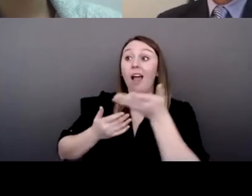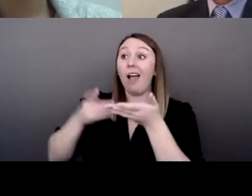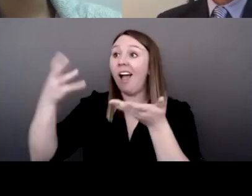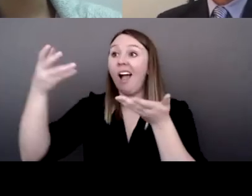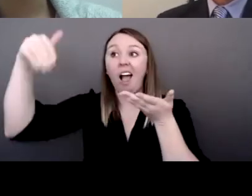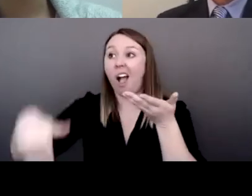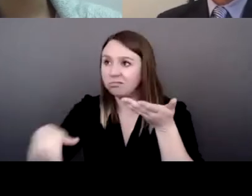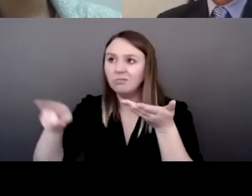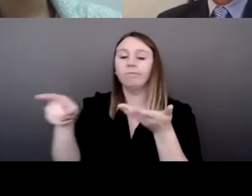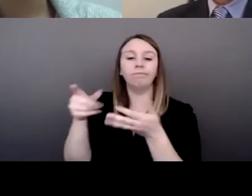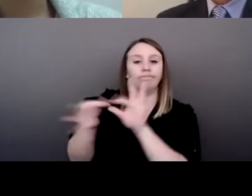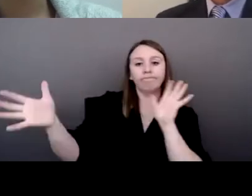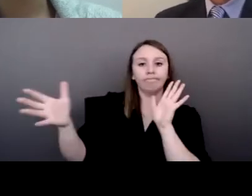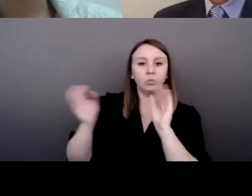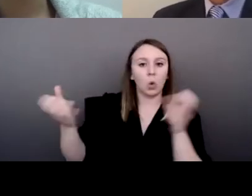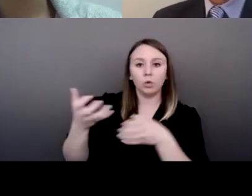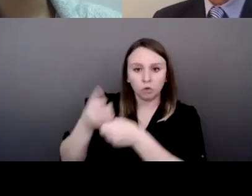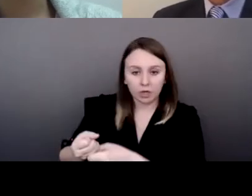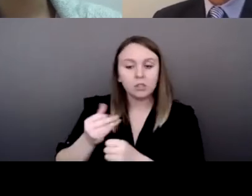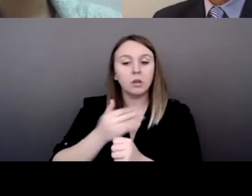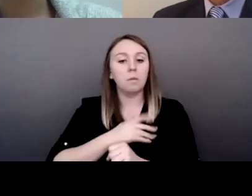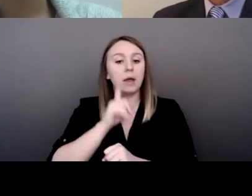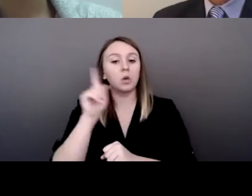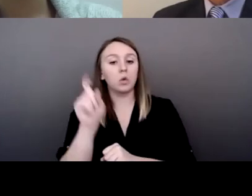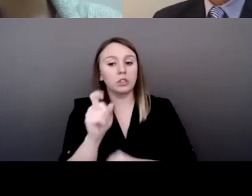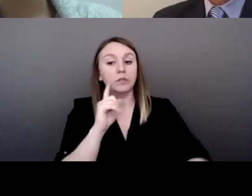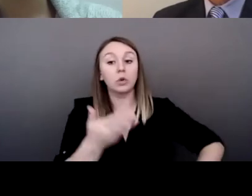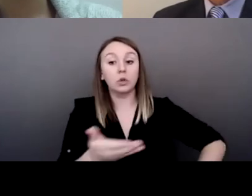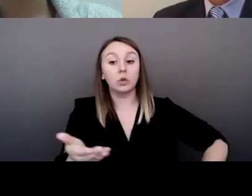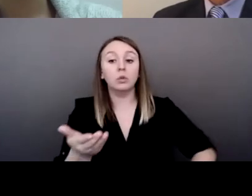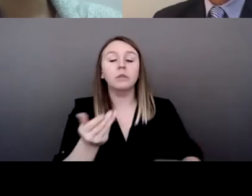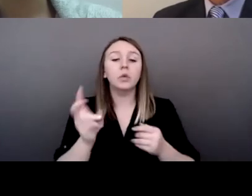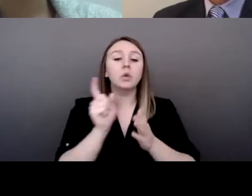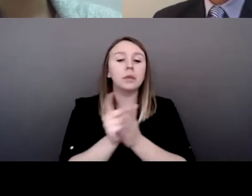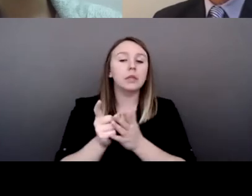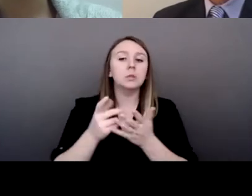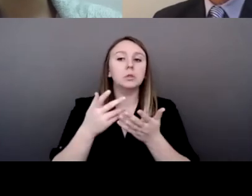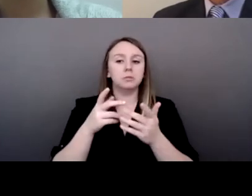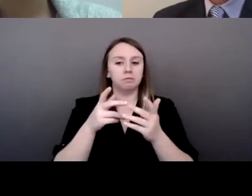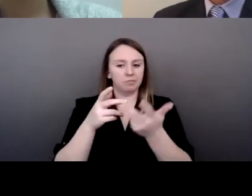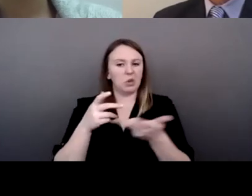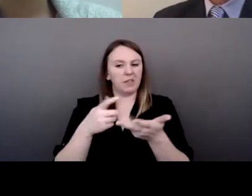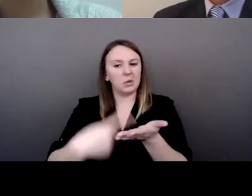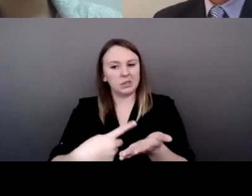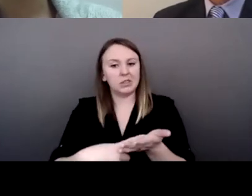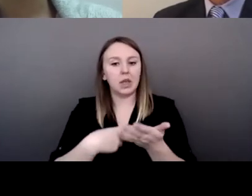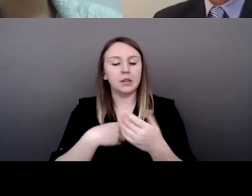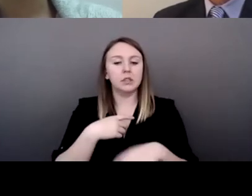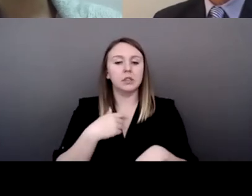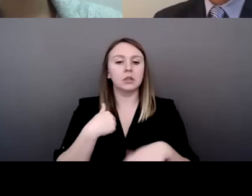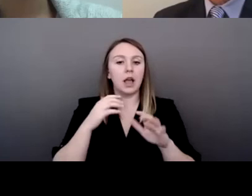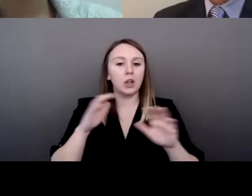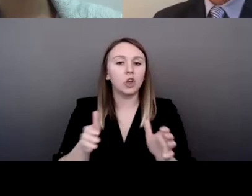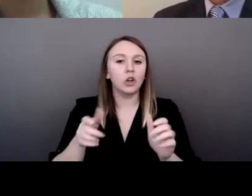that'll actually be my question for y'all to spend a few minutes on as panelists. You know, I encourage you all to dream